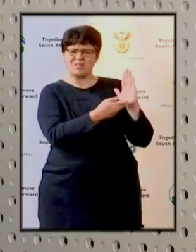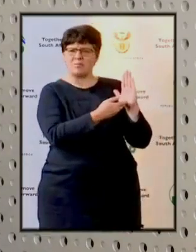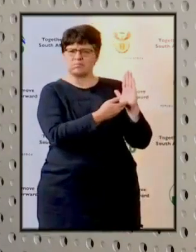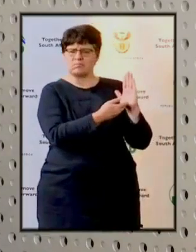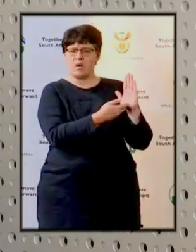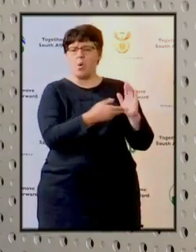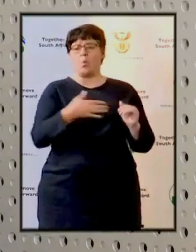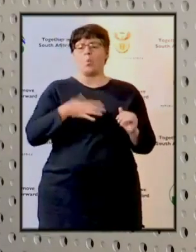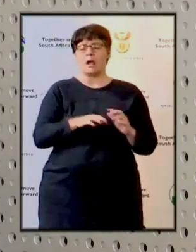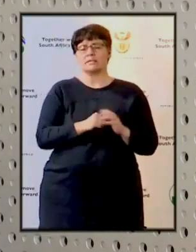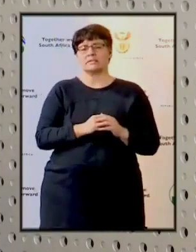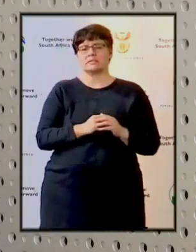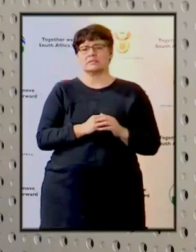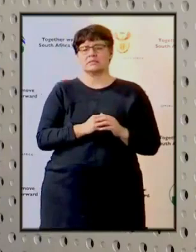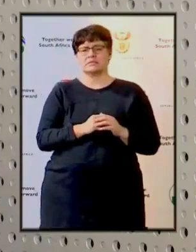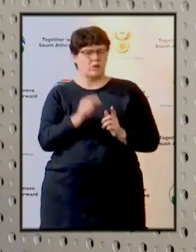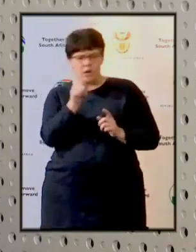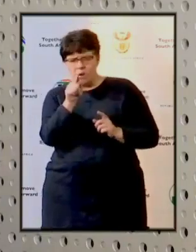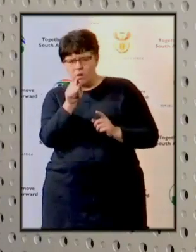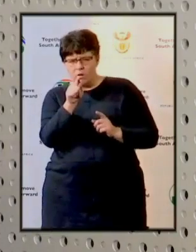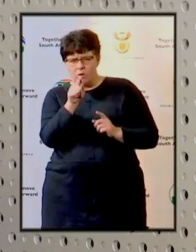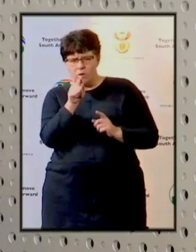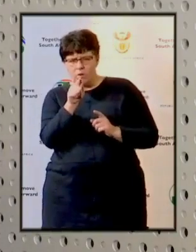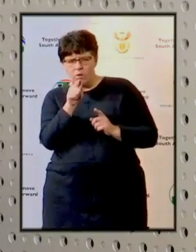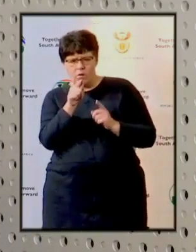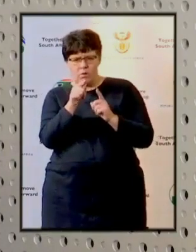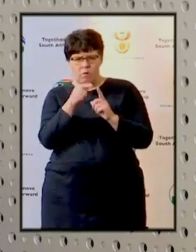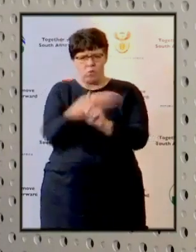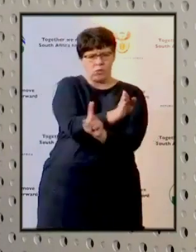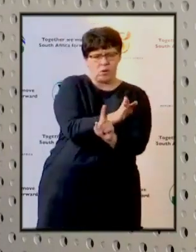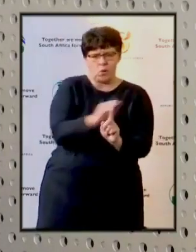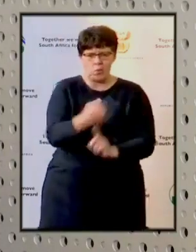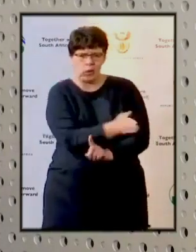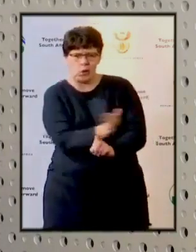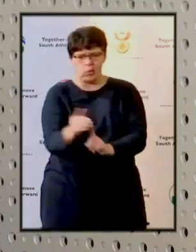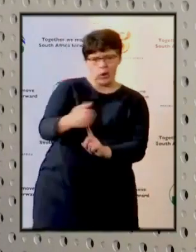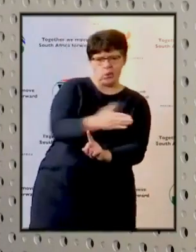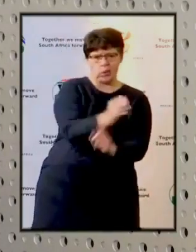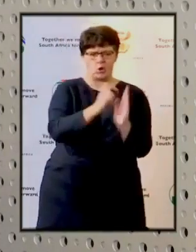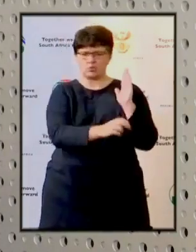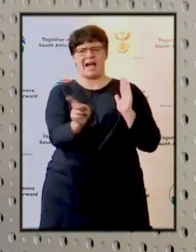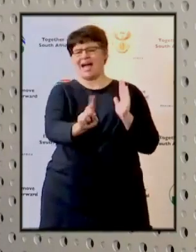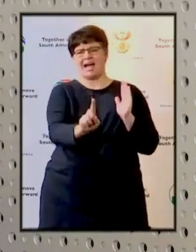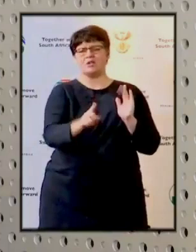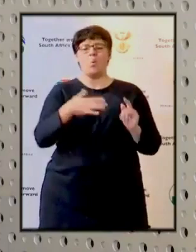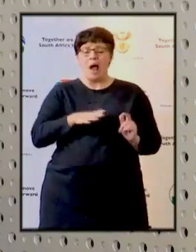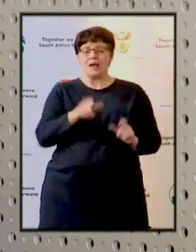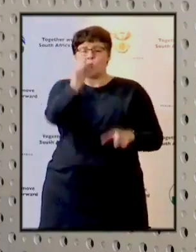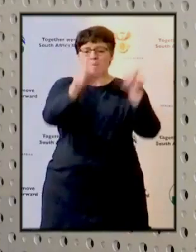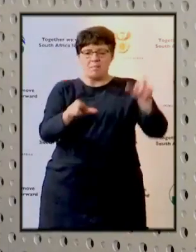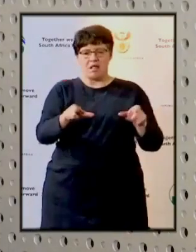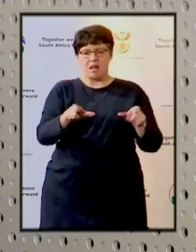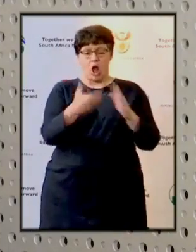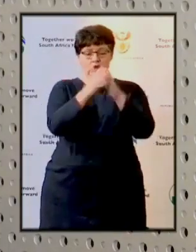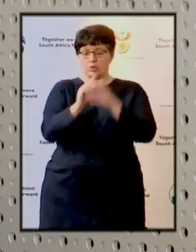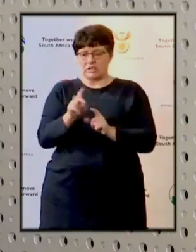to find gaps and loopholes, because the more people who move in our society from house to house, the